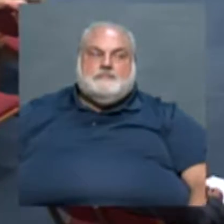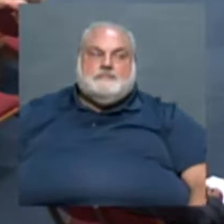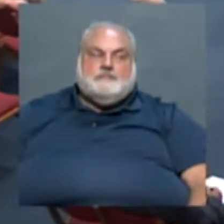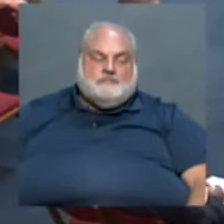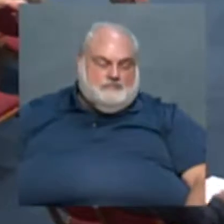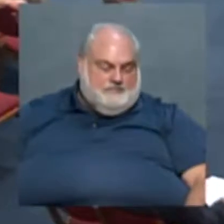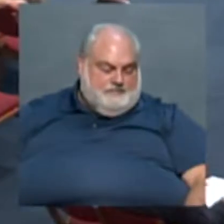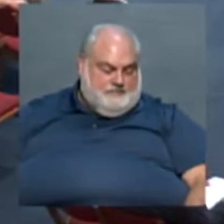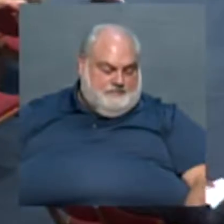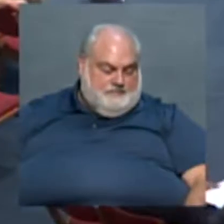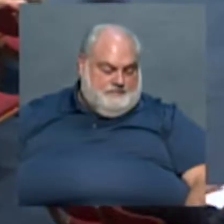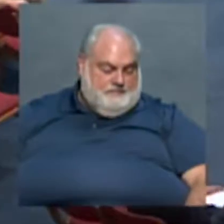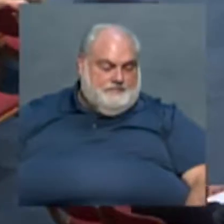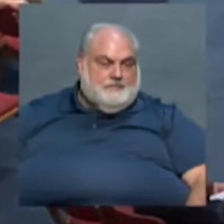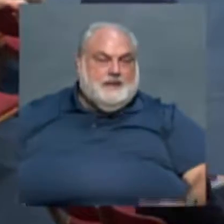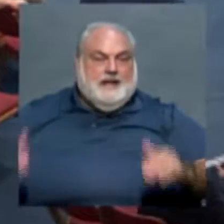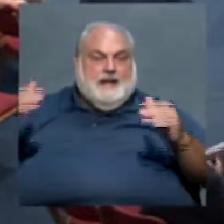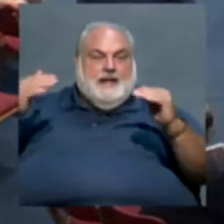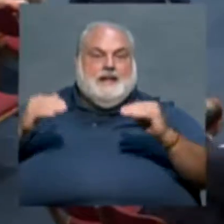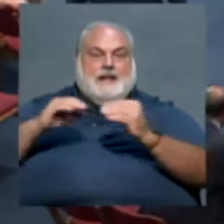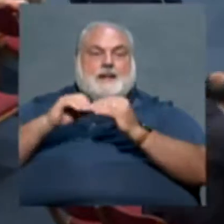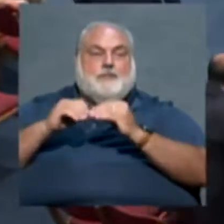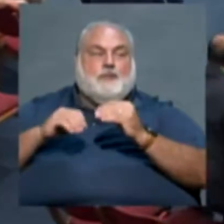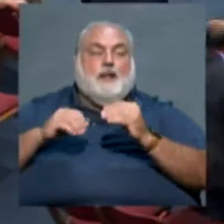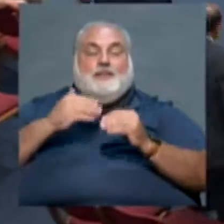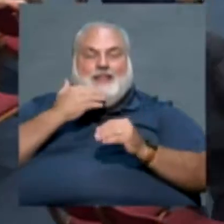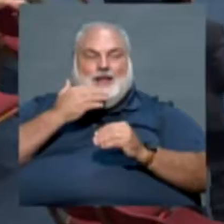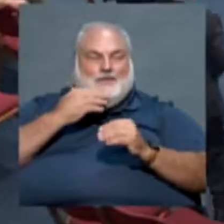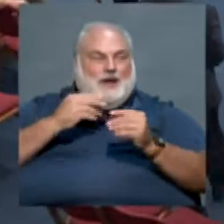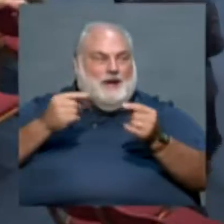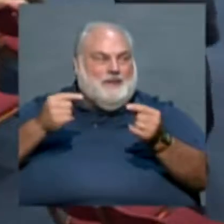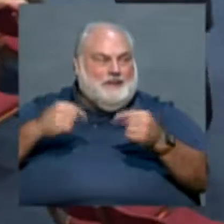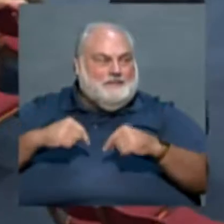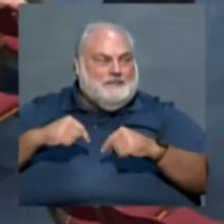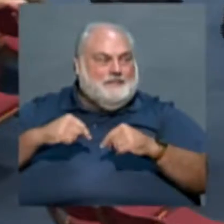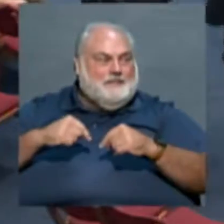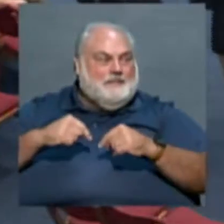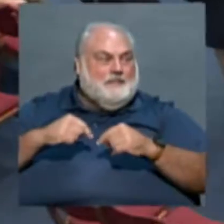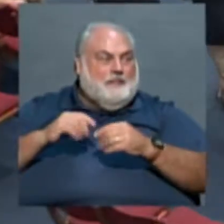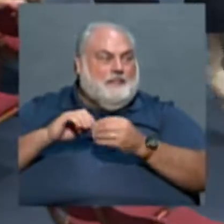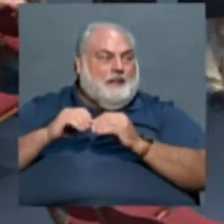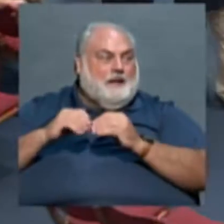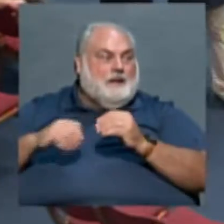We will go to item number 3. Thank y'all for coming.